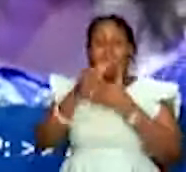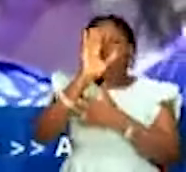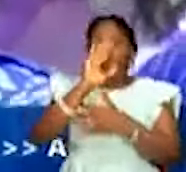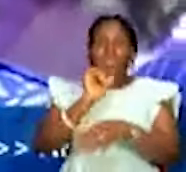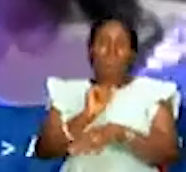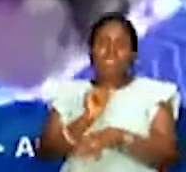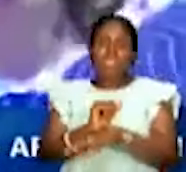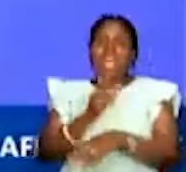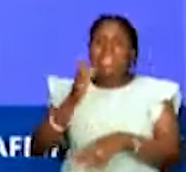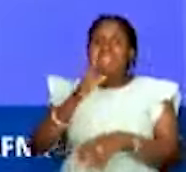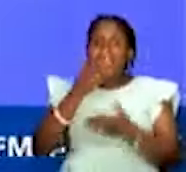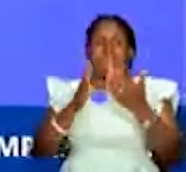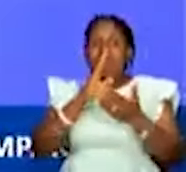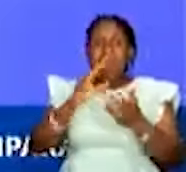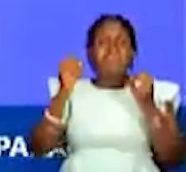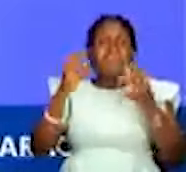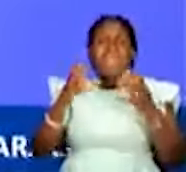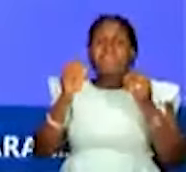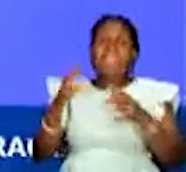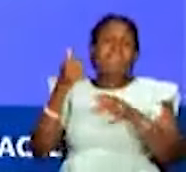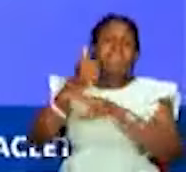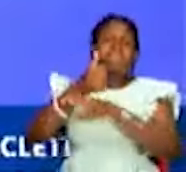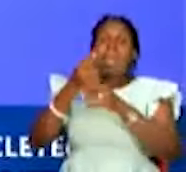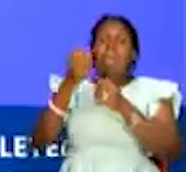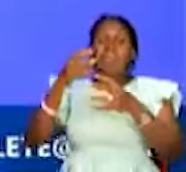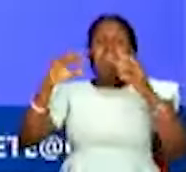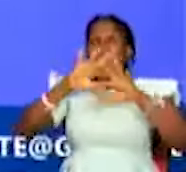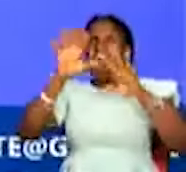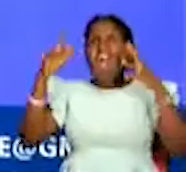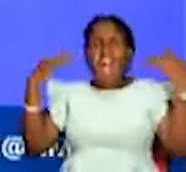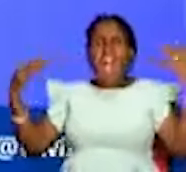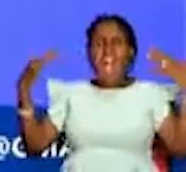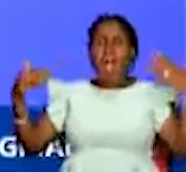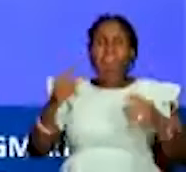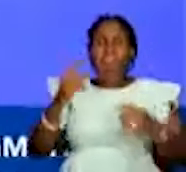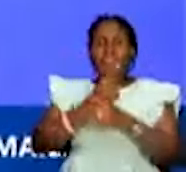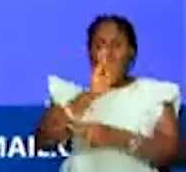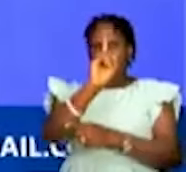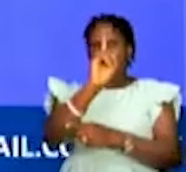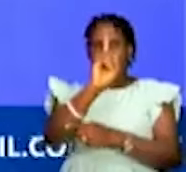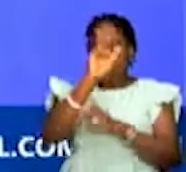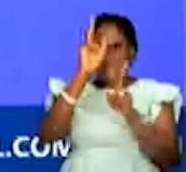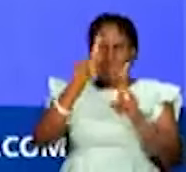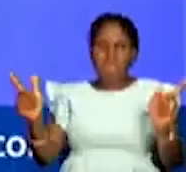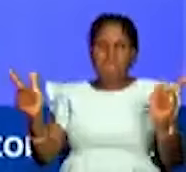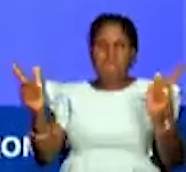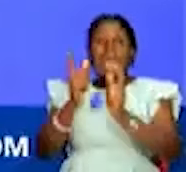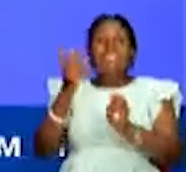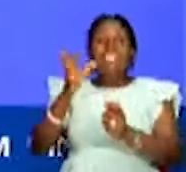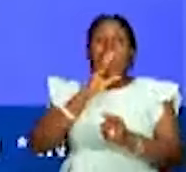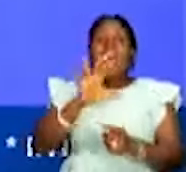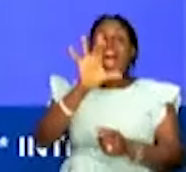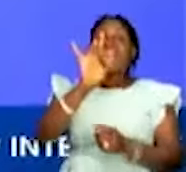many noisemakers, but just one encounter. And there are 8 billion people on earth.